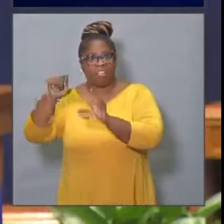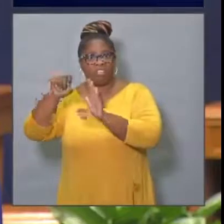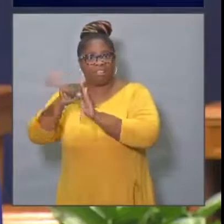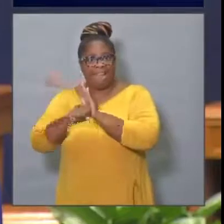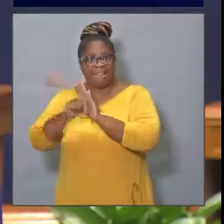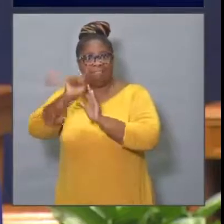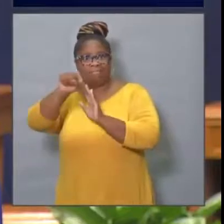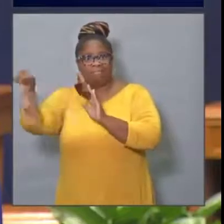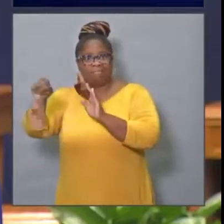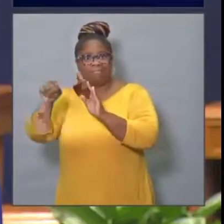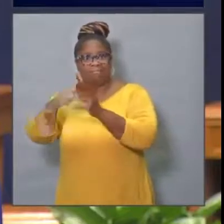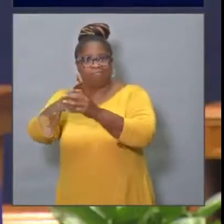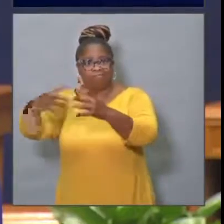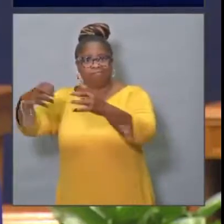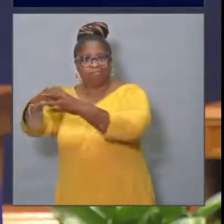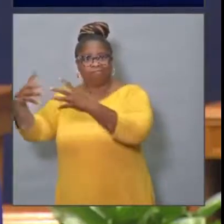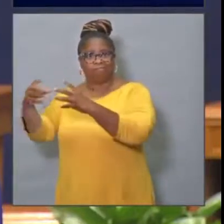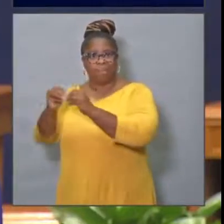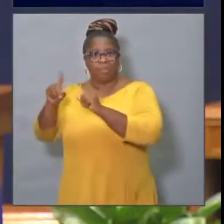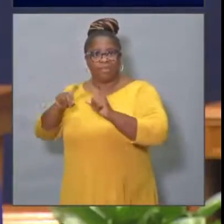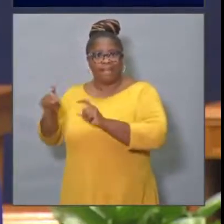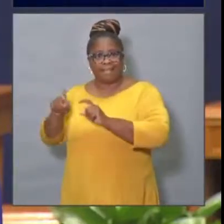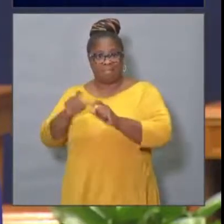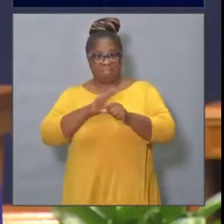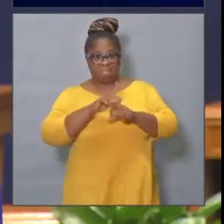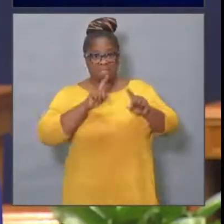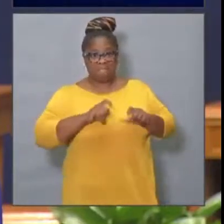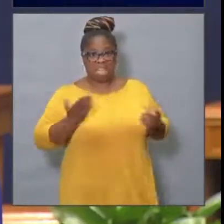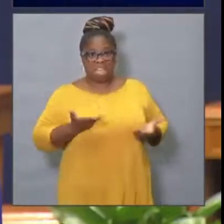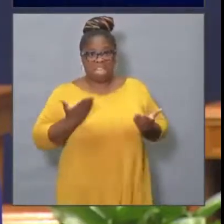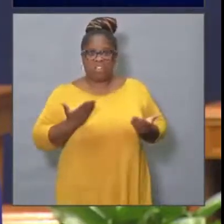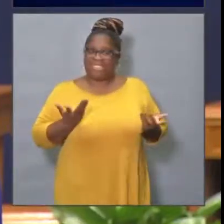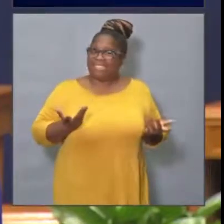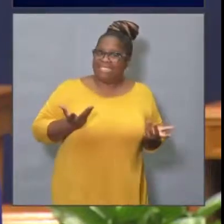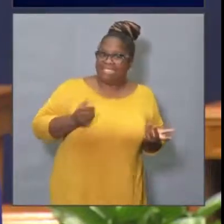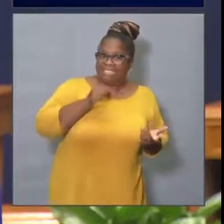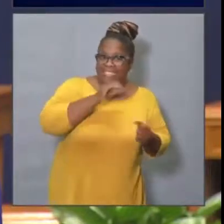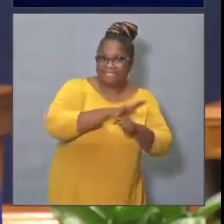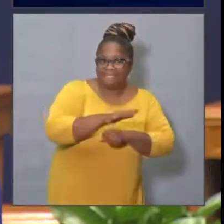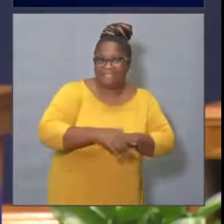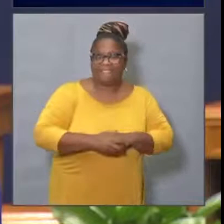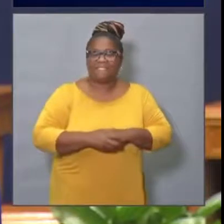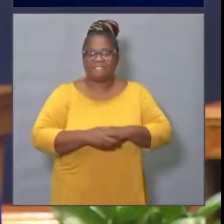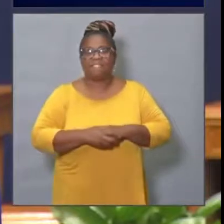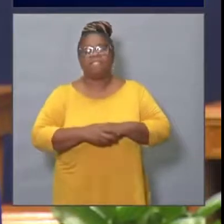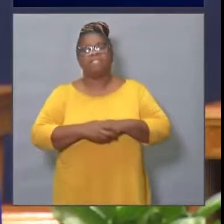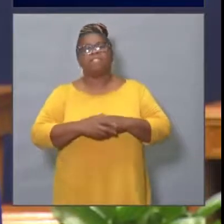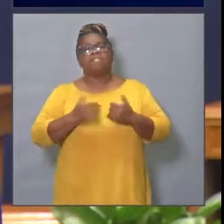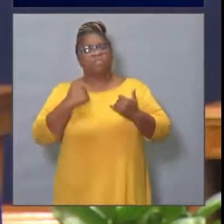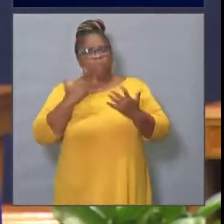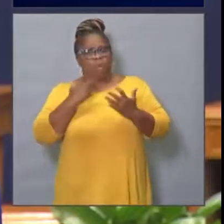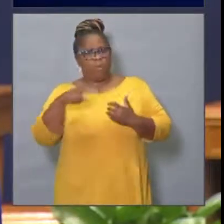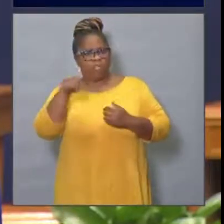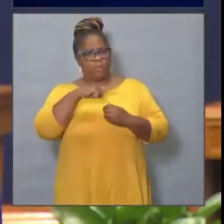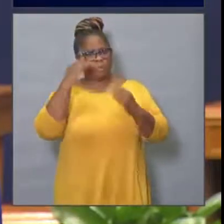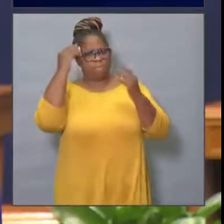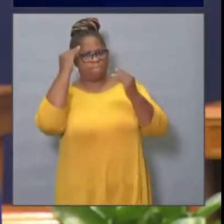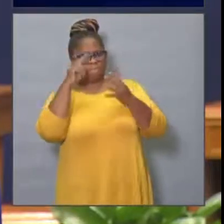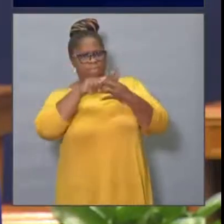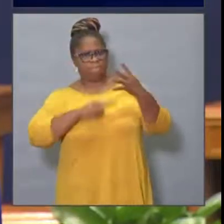testing access. In managing this, we'll be turning to our knowledge about the virus to offer guidance. So I'll ask you to think about four